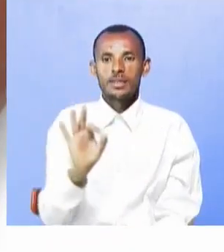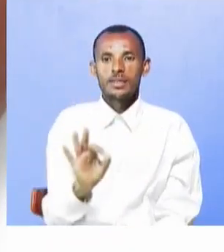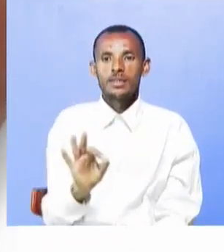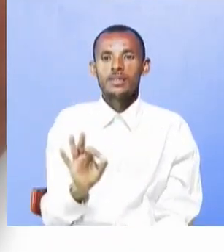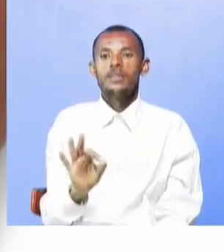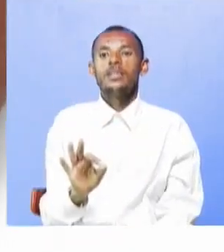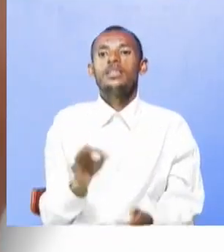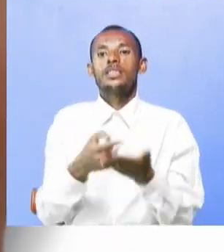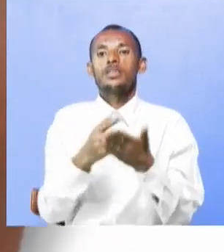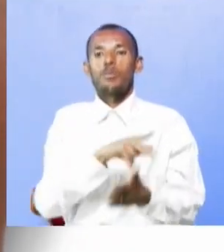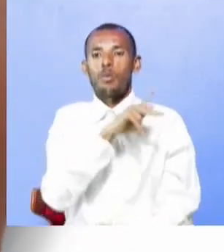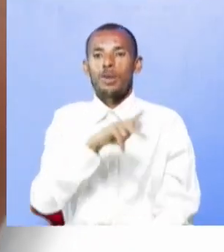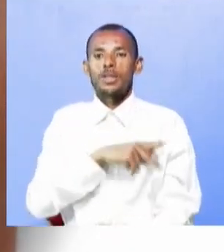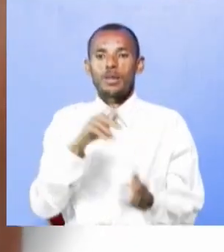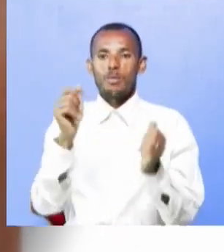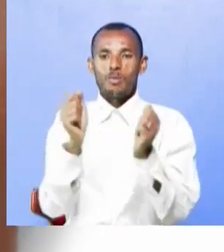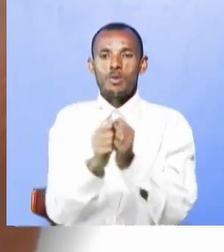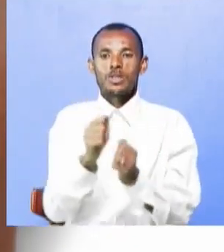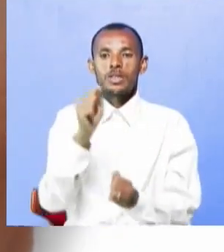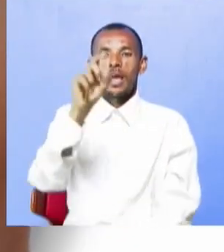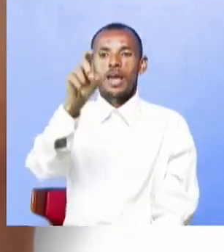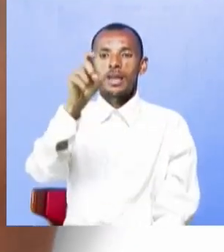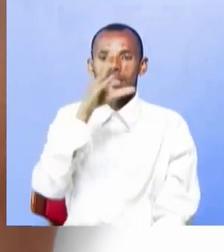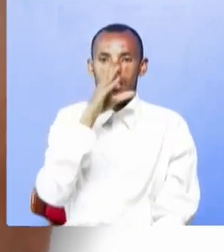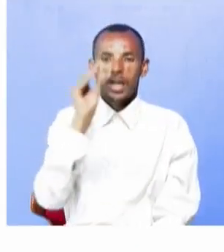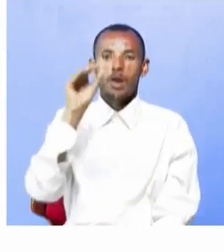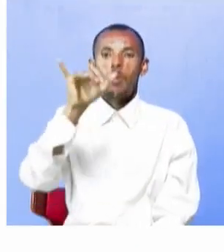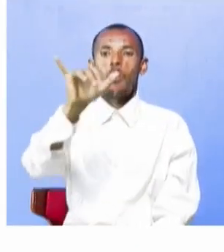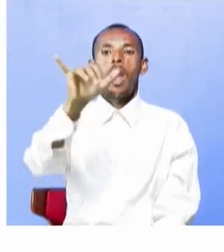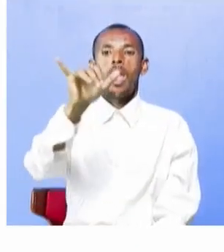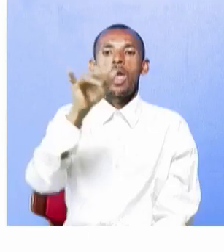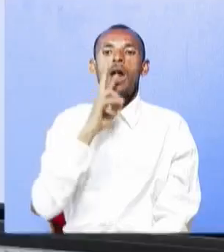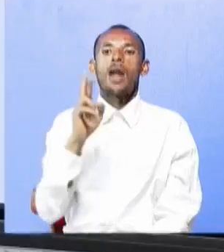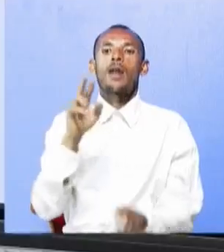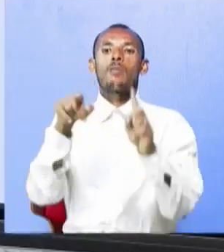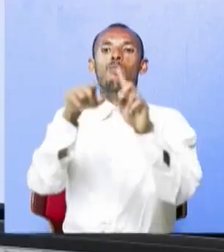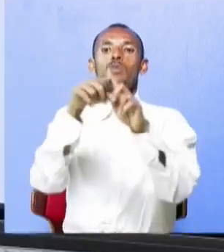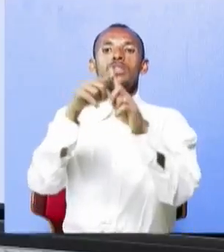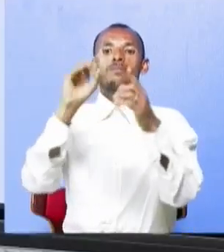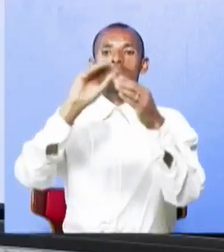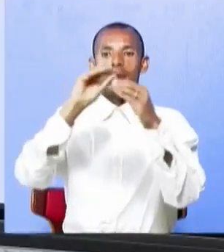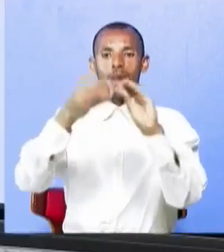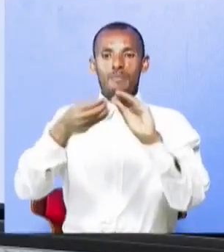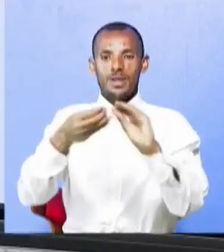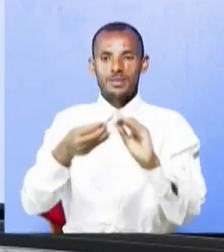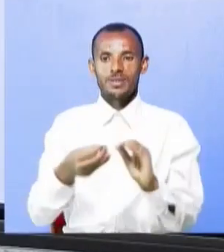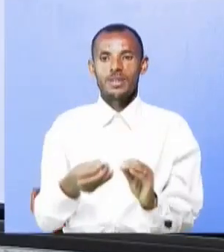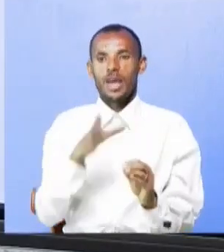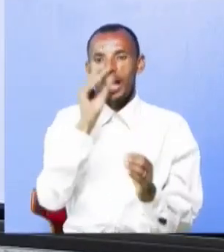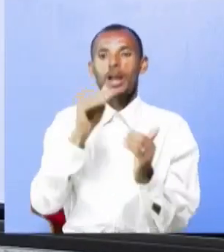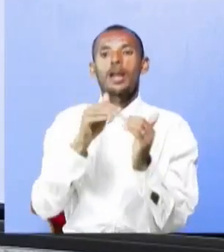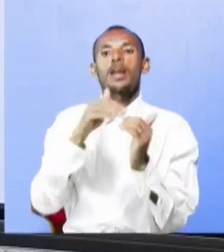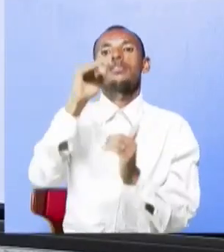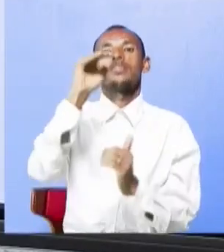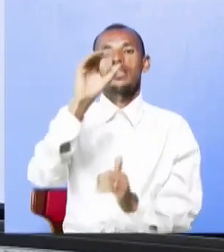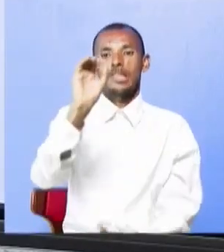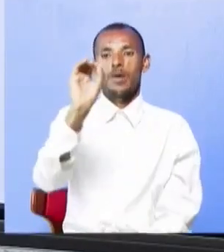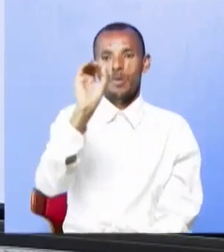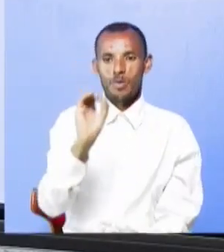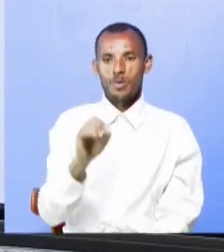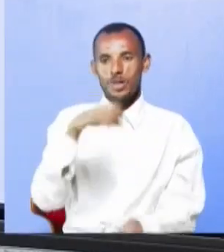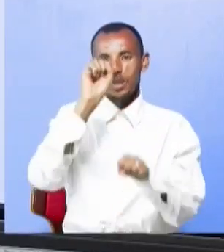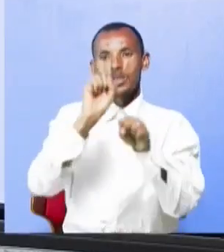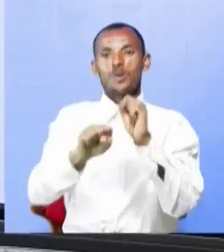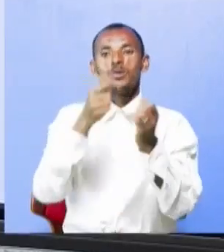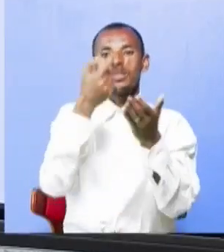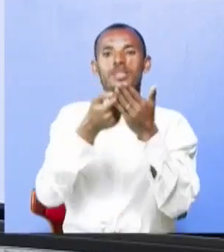property. Both x and y are positive number or greater than 0, right? So